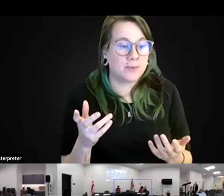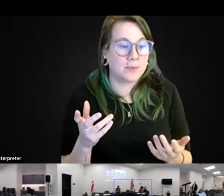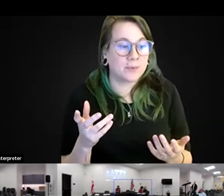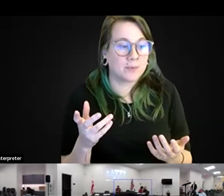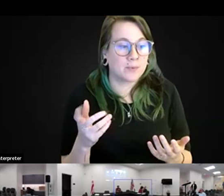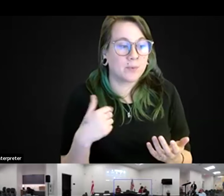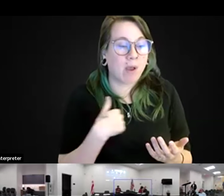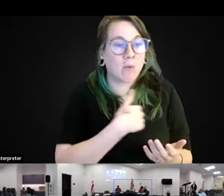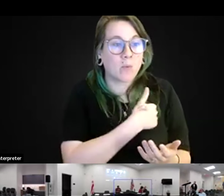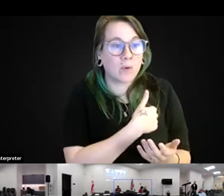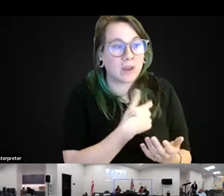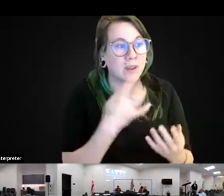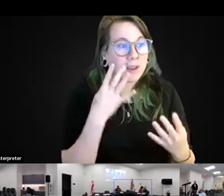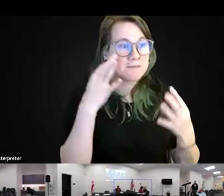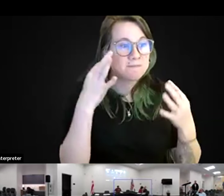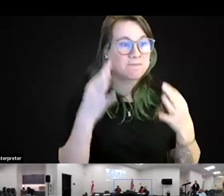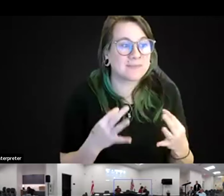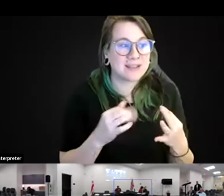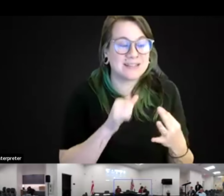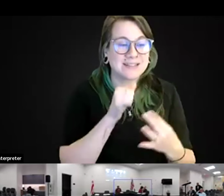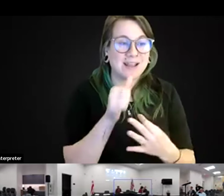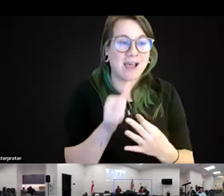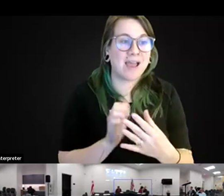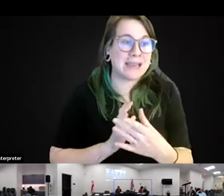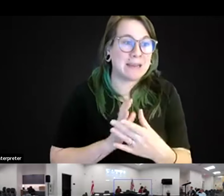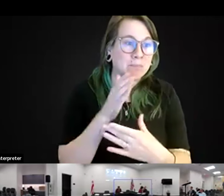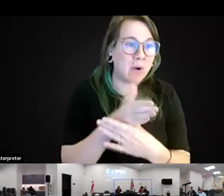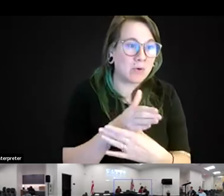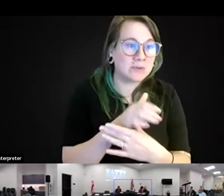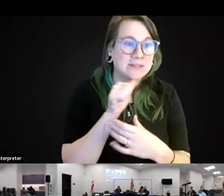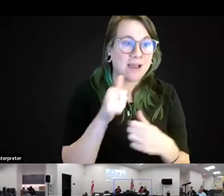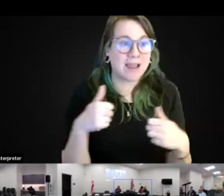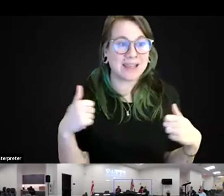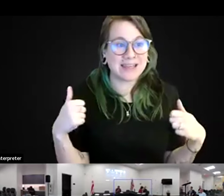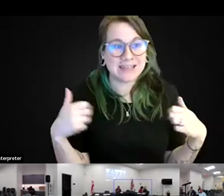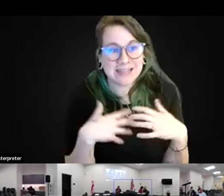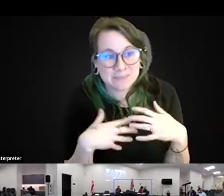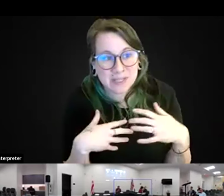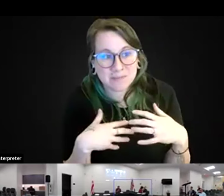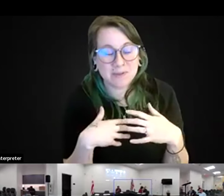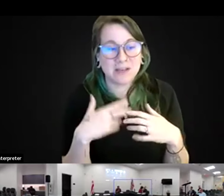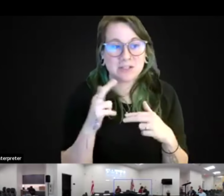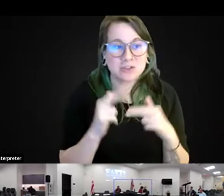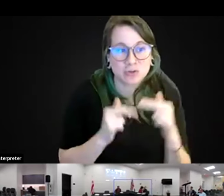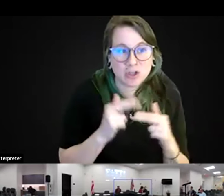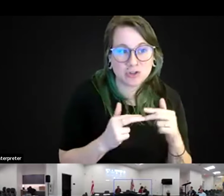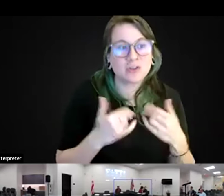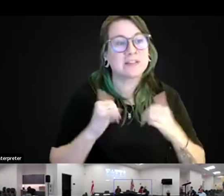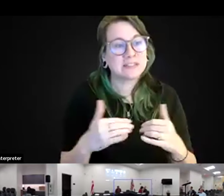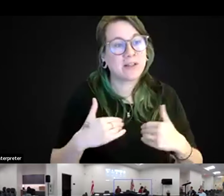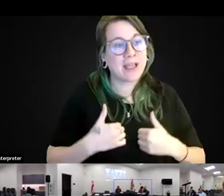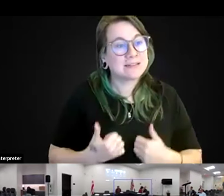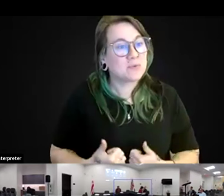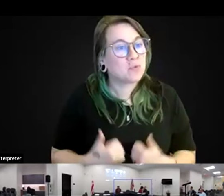a not imposing, intimidating structure that has a residential